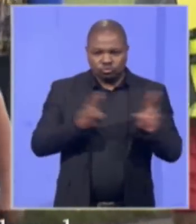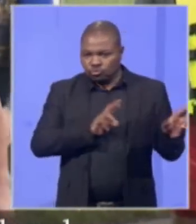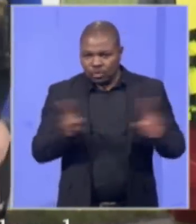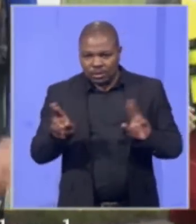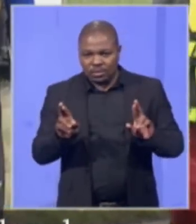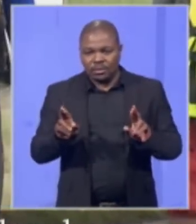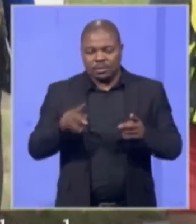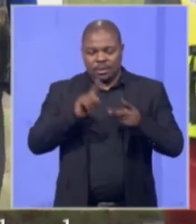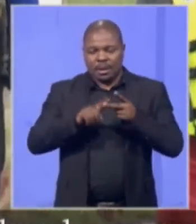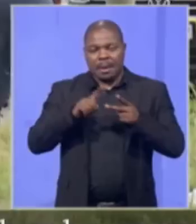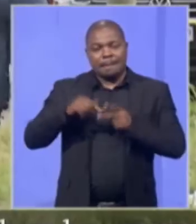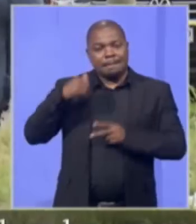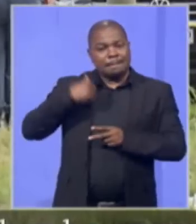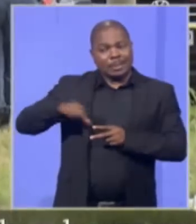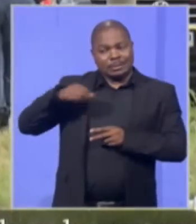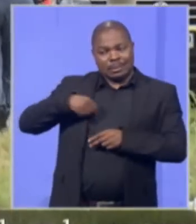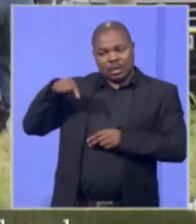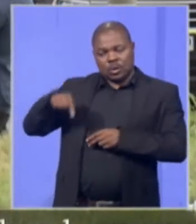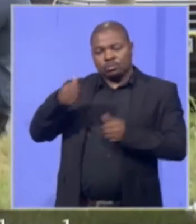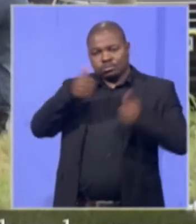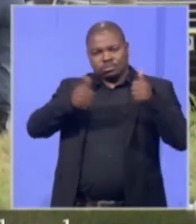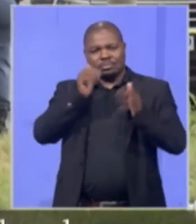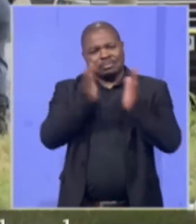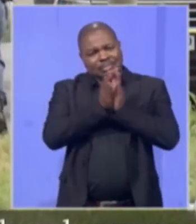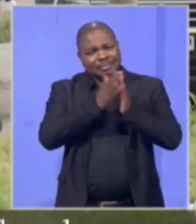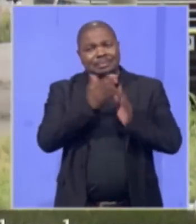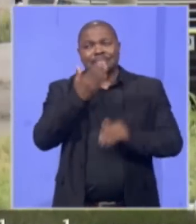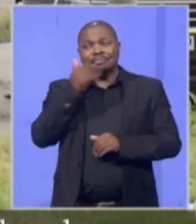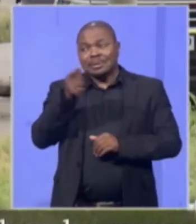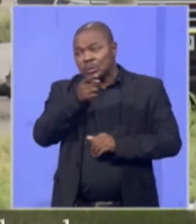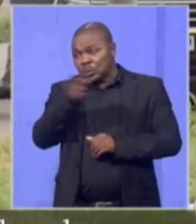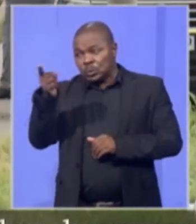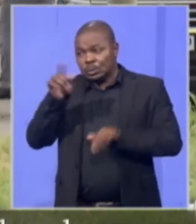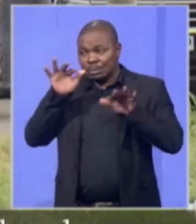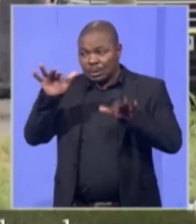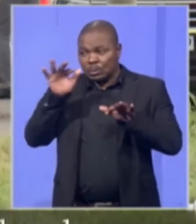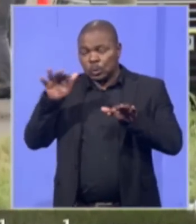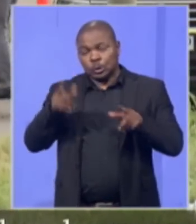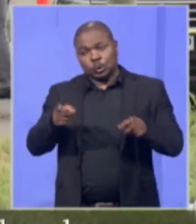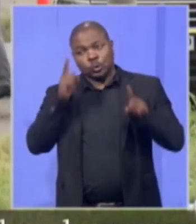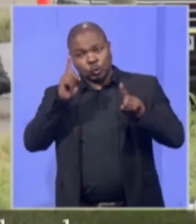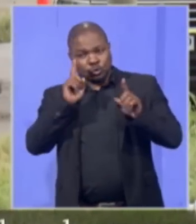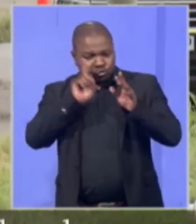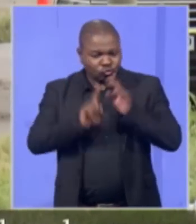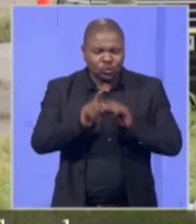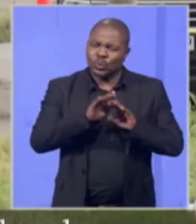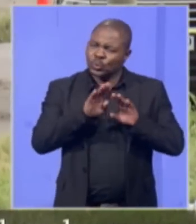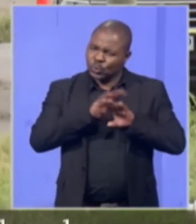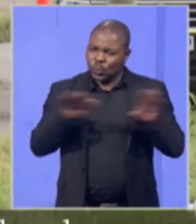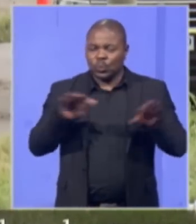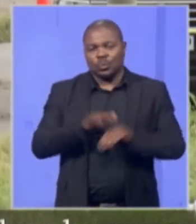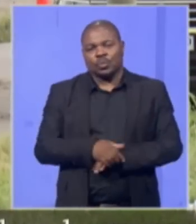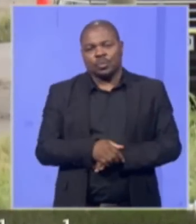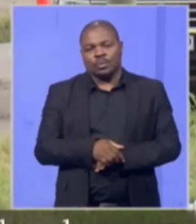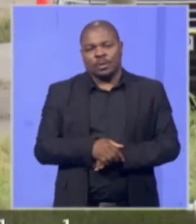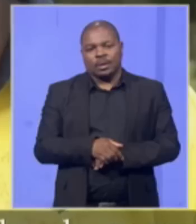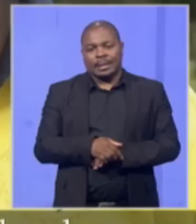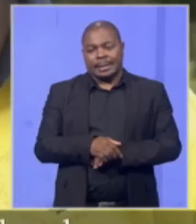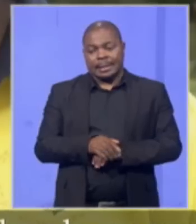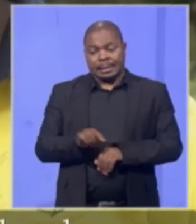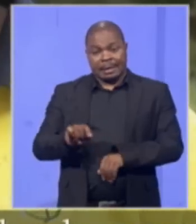bothati jwa masepala wa selegae ba kgalemile baagi go se tsenye matshelo a bona mo kotsing go sa tlhokege. This is not the first